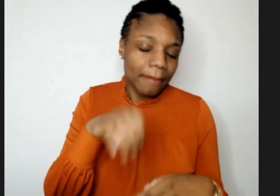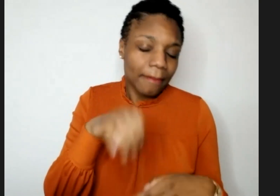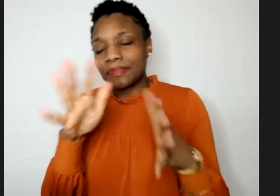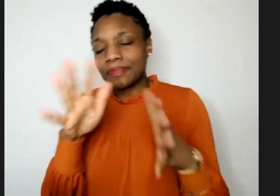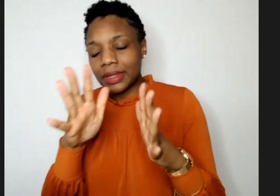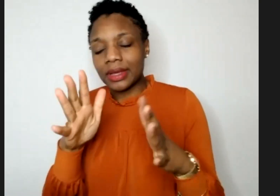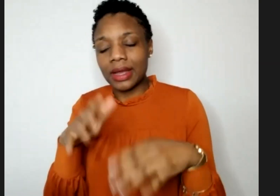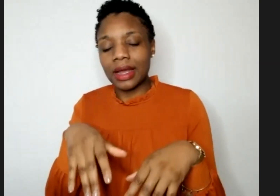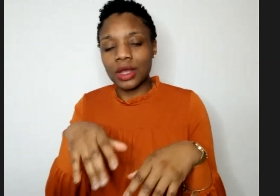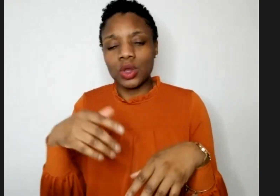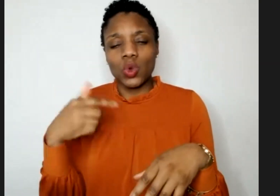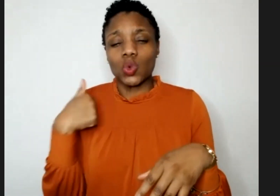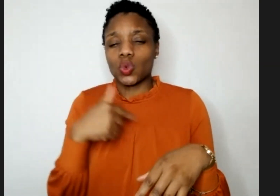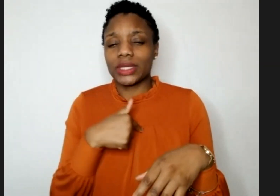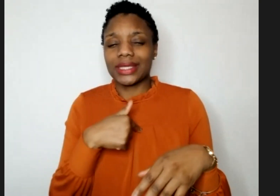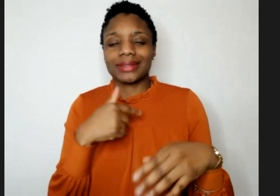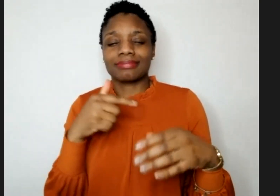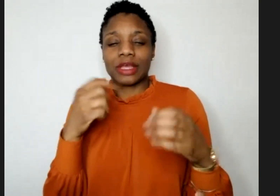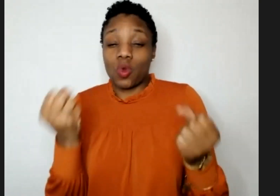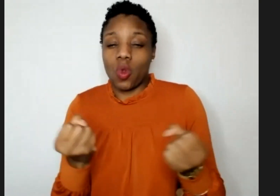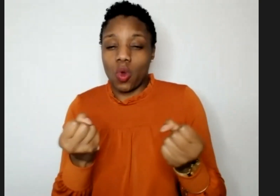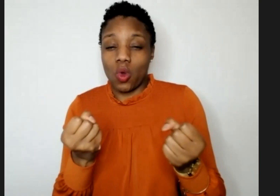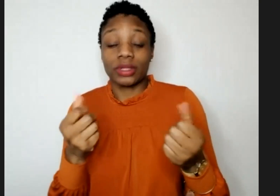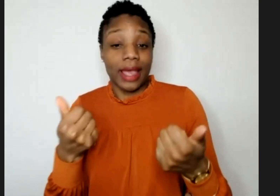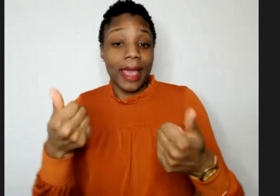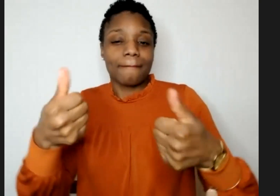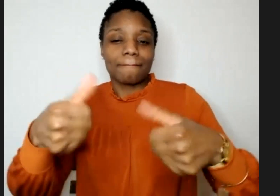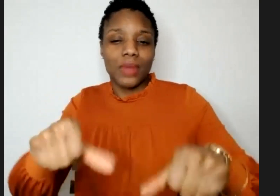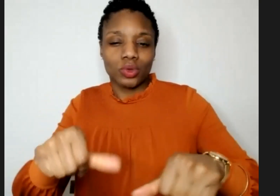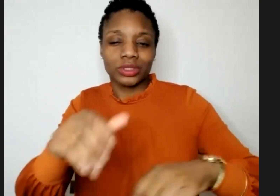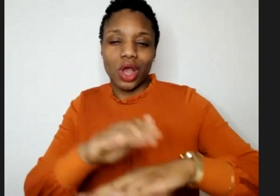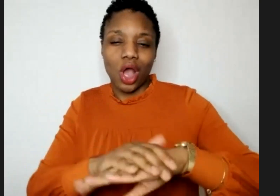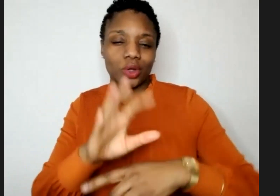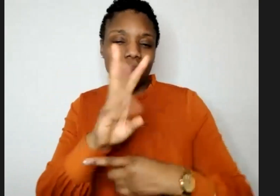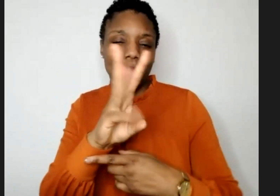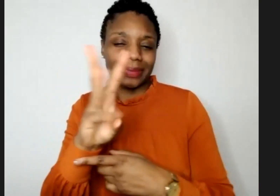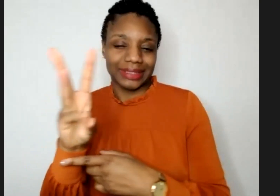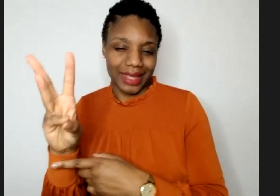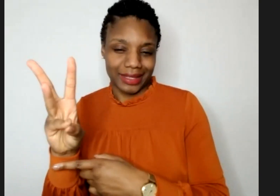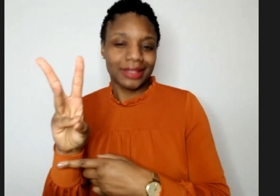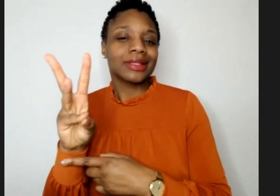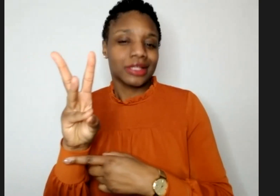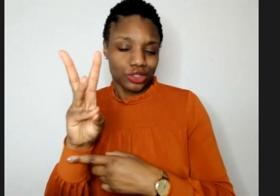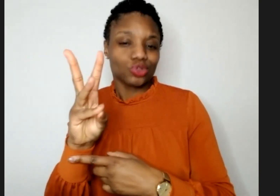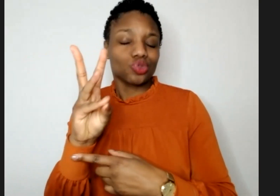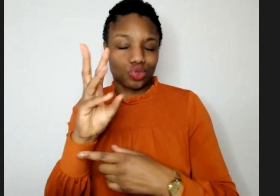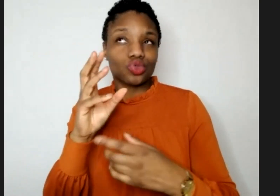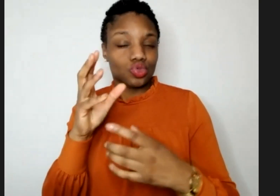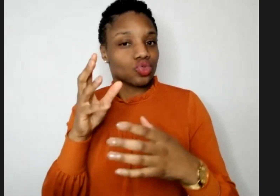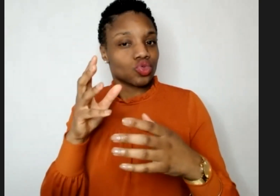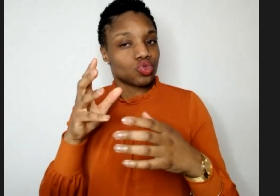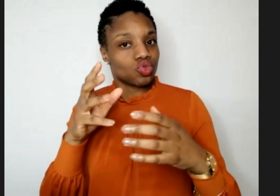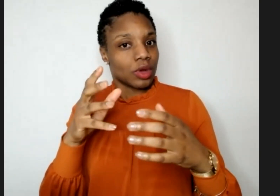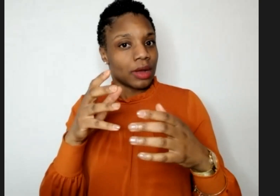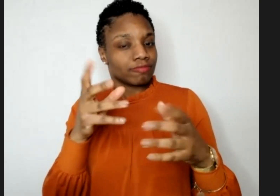will we can post that on our site after this meeting as a reminder of the criteria for defining